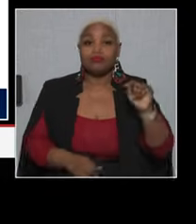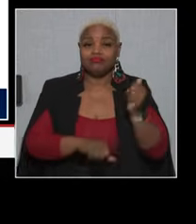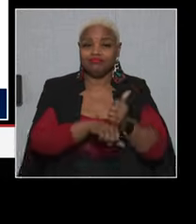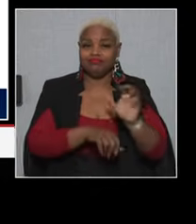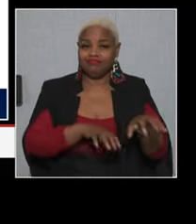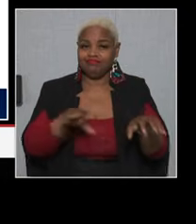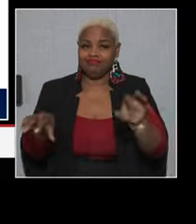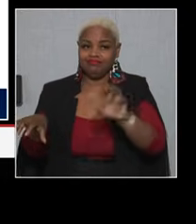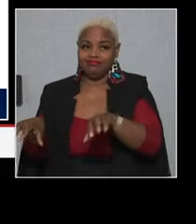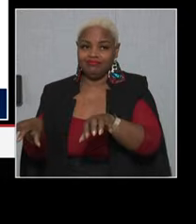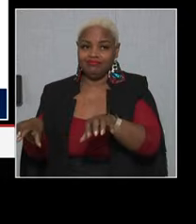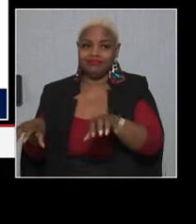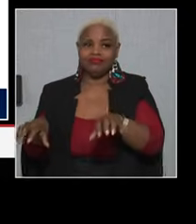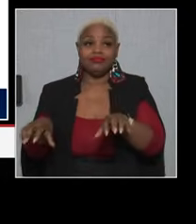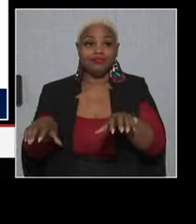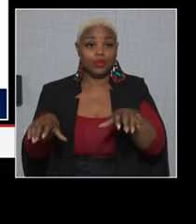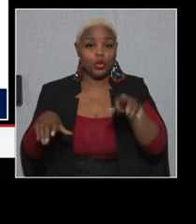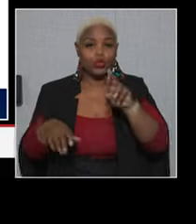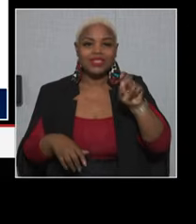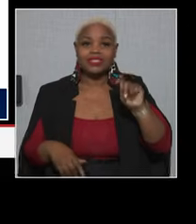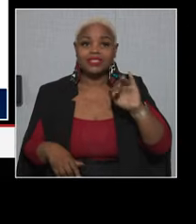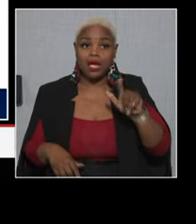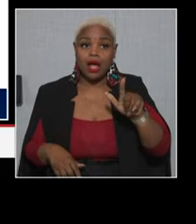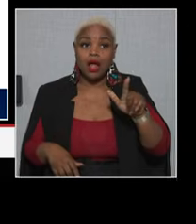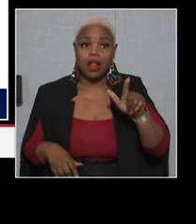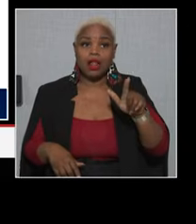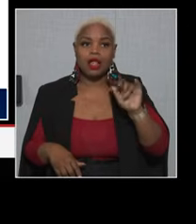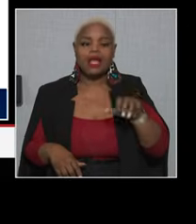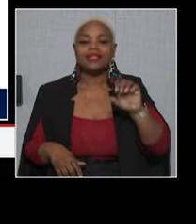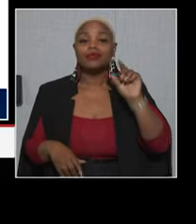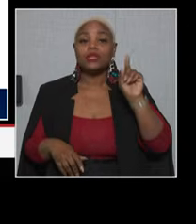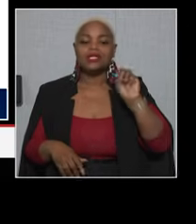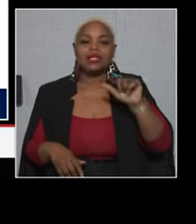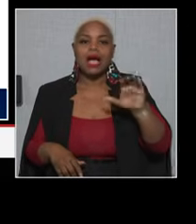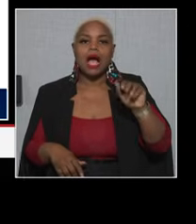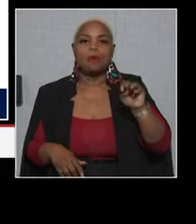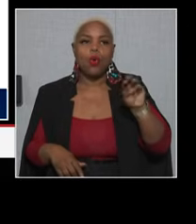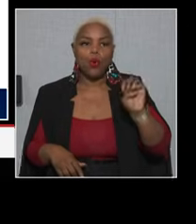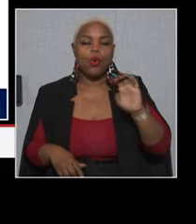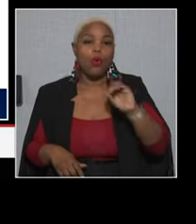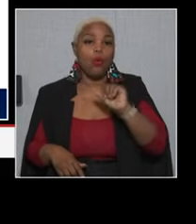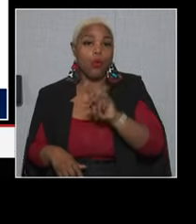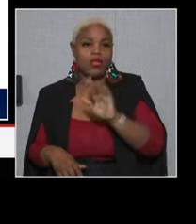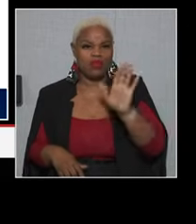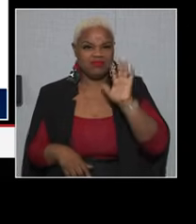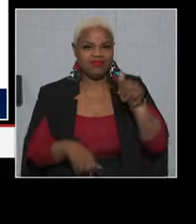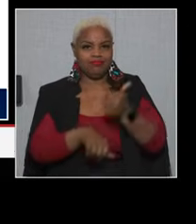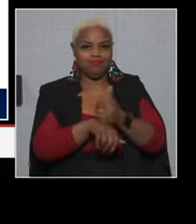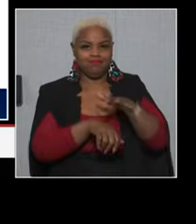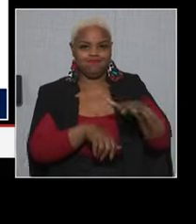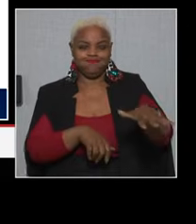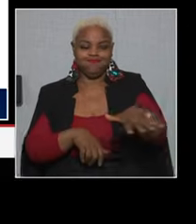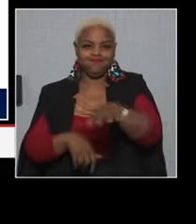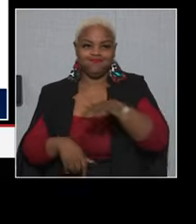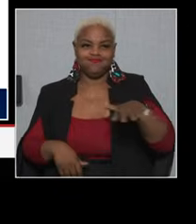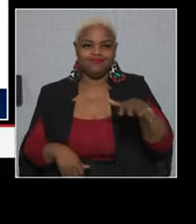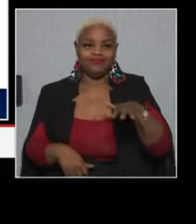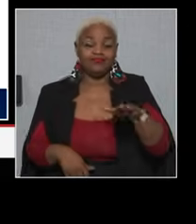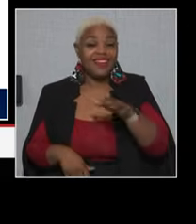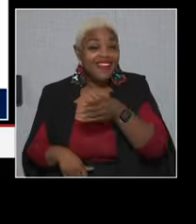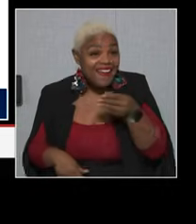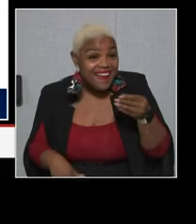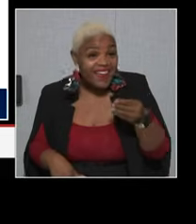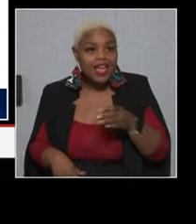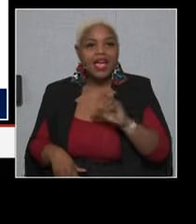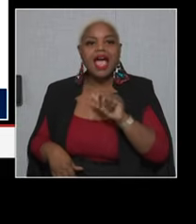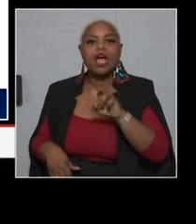temporary retail village. The Care First Arena was our first big investment, and the Care First has come on as a named